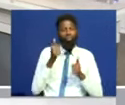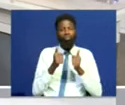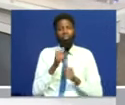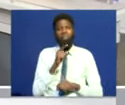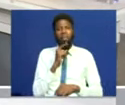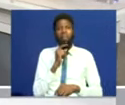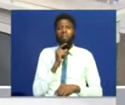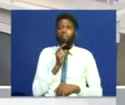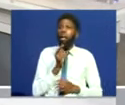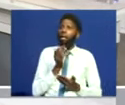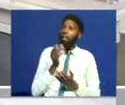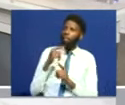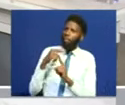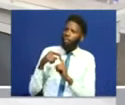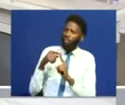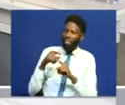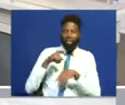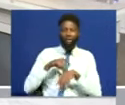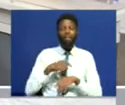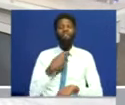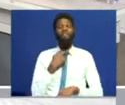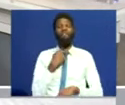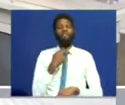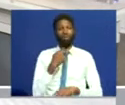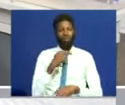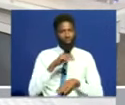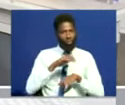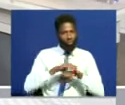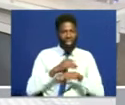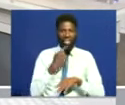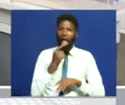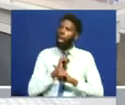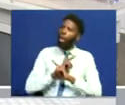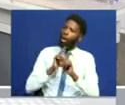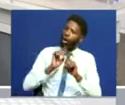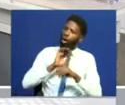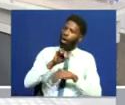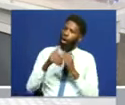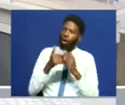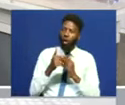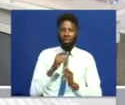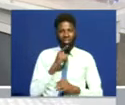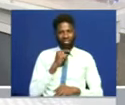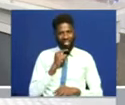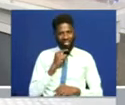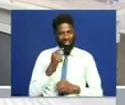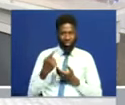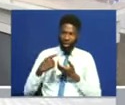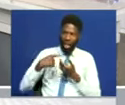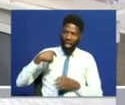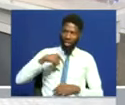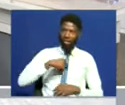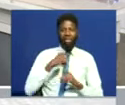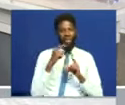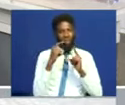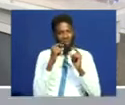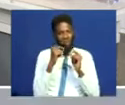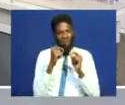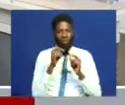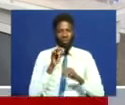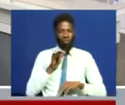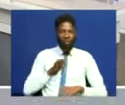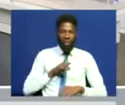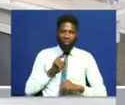there? Mm-hmm. When the voices of good men want to say not all men, instead of solidarity, mm-hmm. joining us and saying, look, women are being